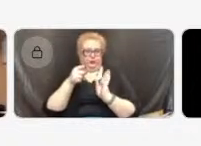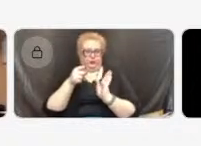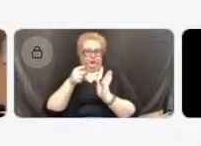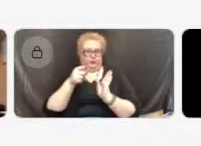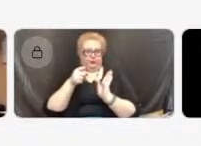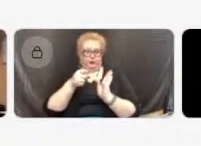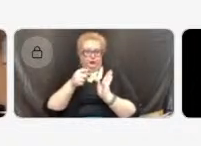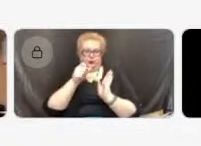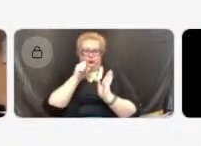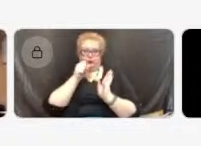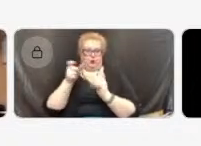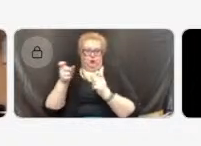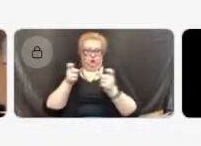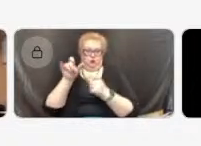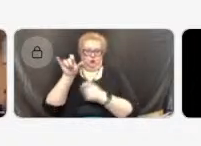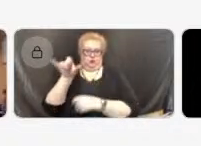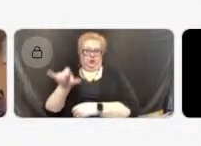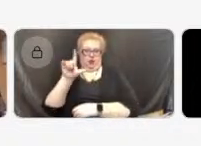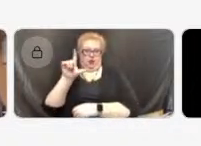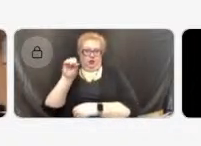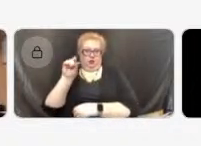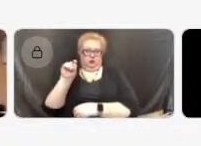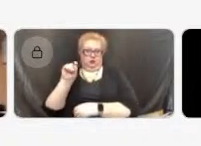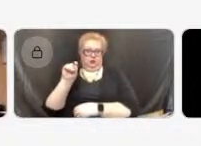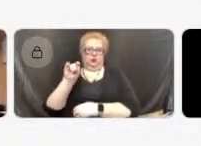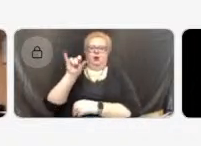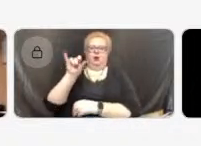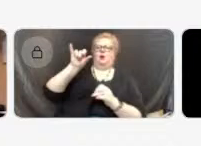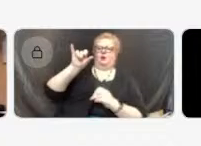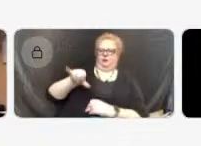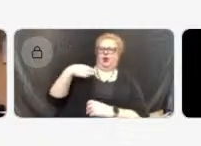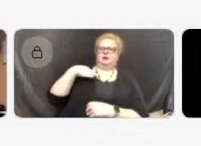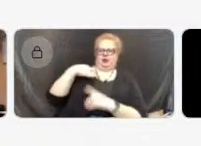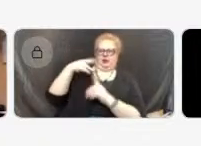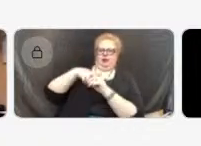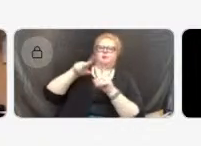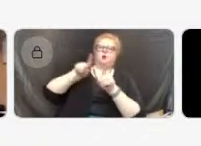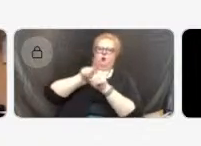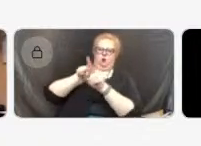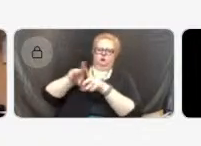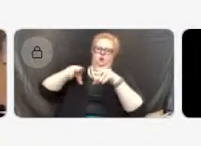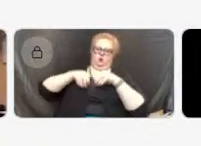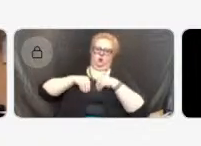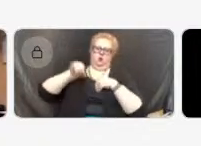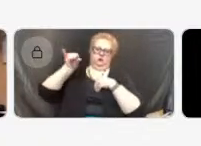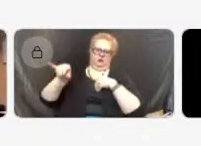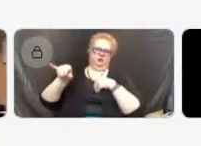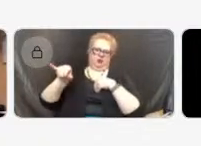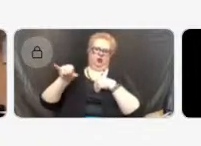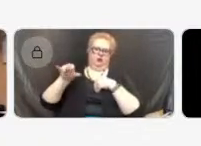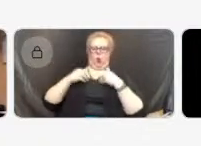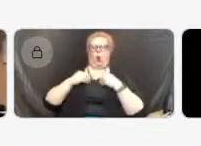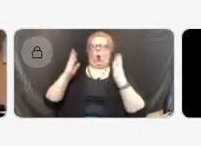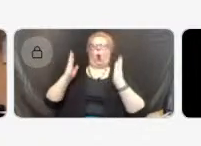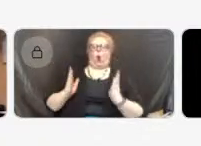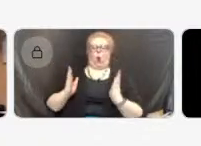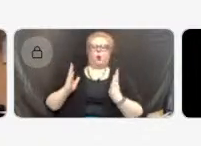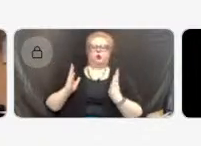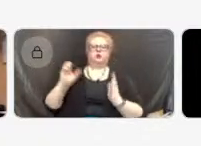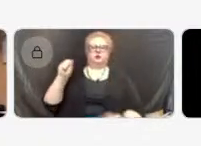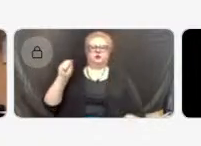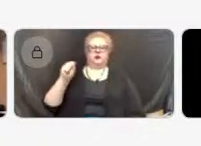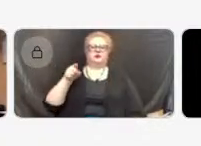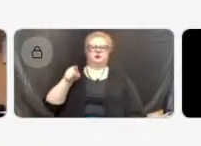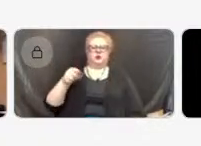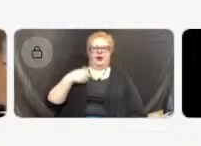have control of that lot? That's the applicant also owns that. It owns that, okay. Or the owner. Right. It's got